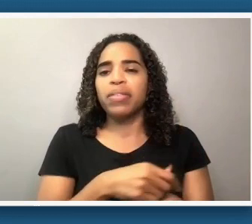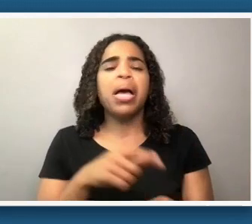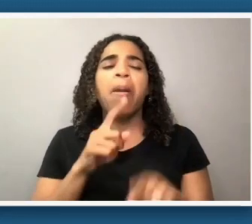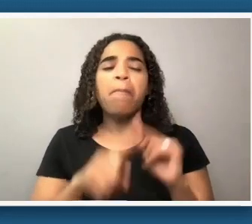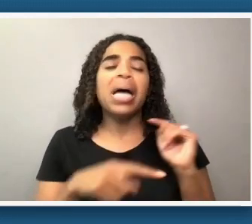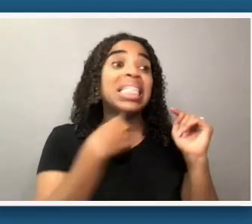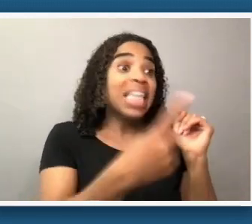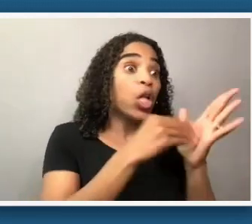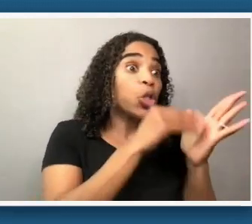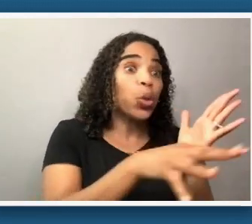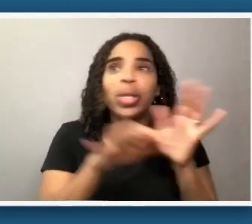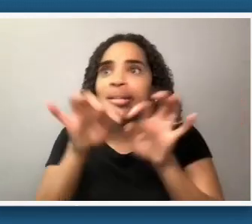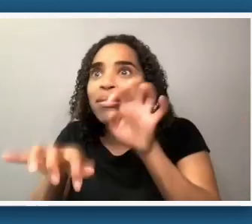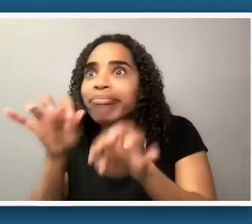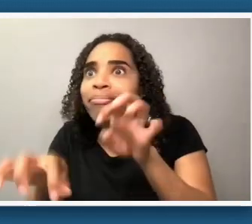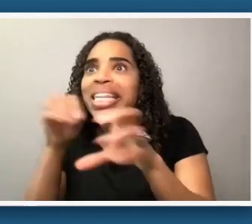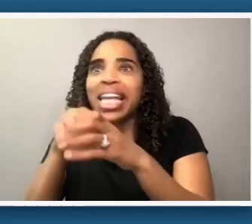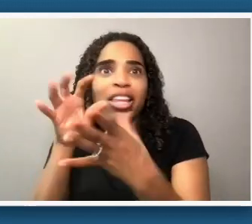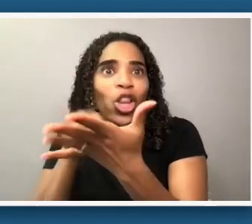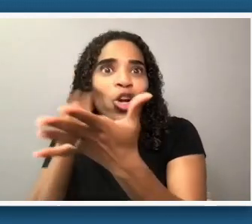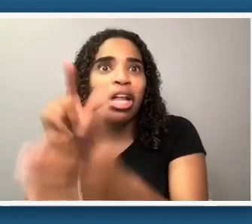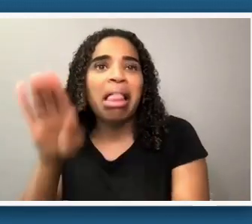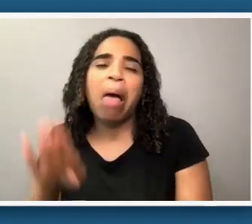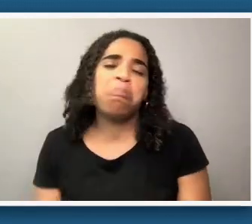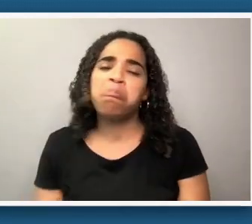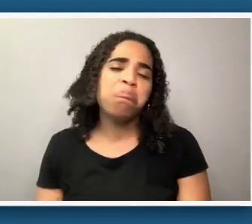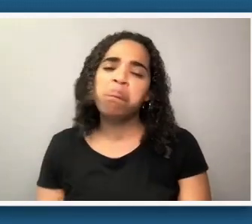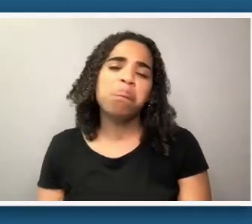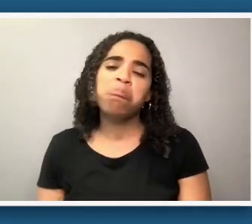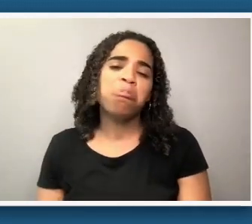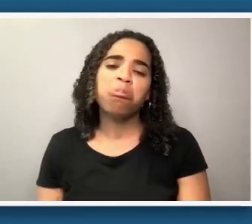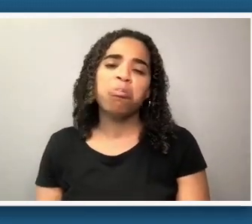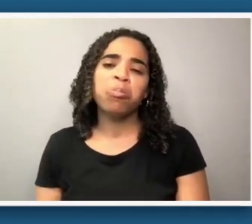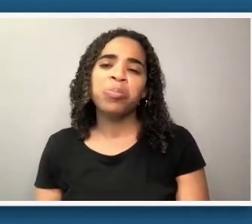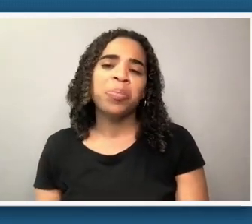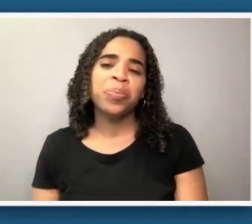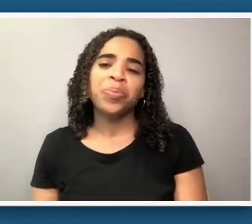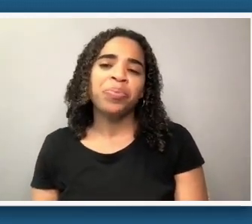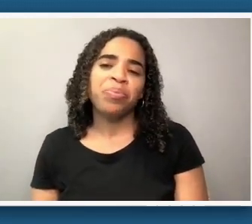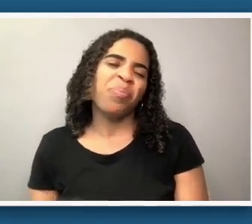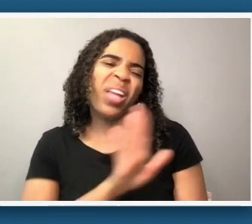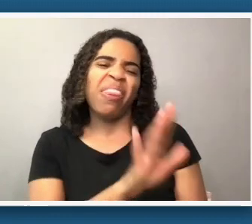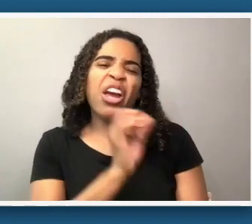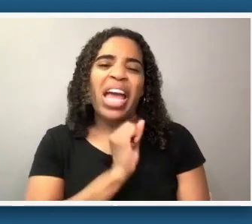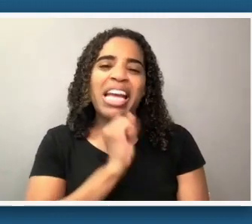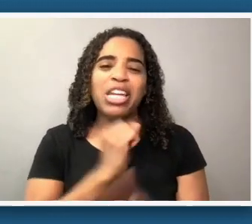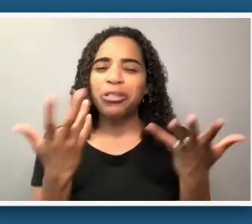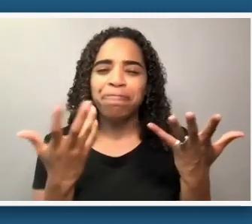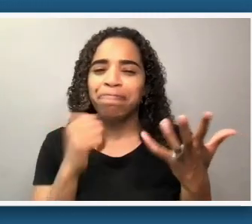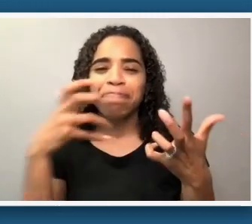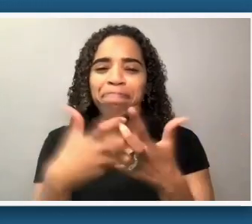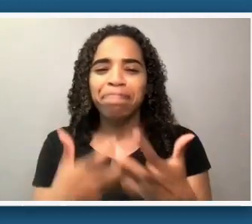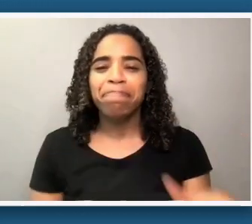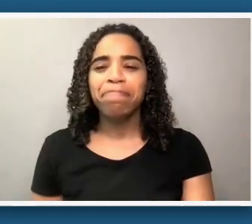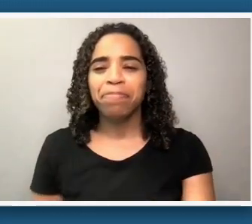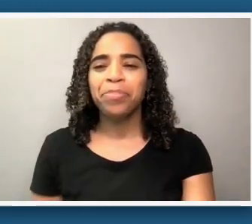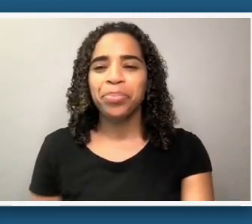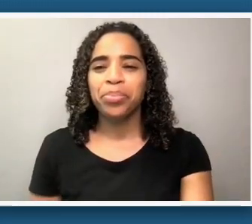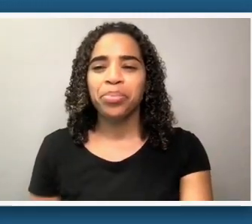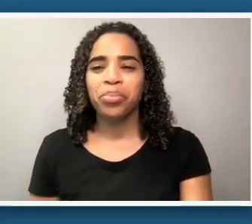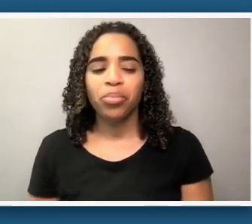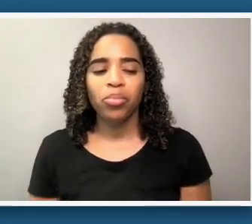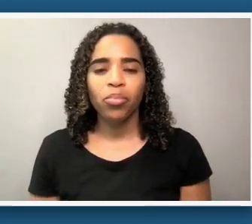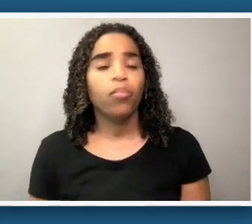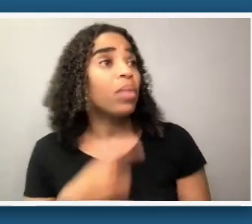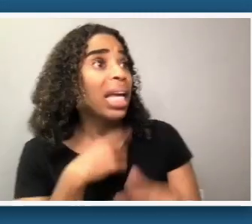have students go into the lab in their own account, just simply because of the age of the students that I teach. Can I tap on to